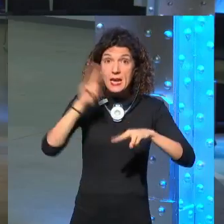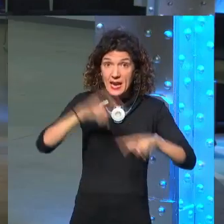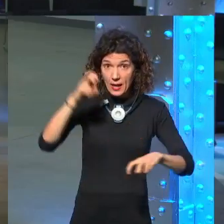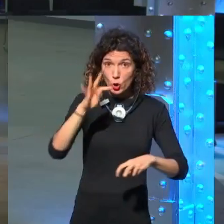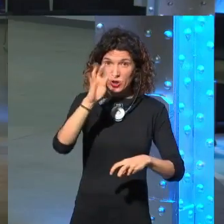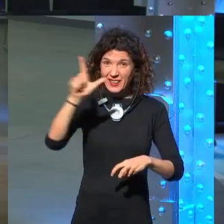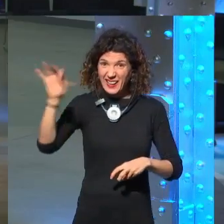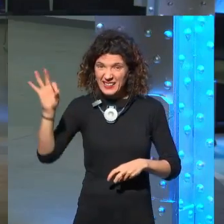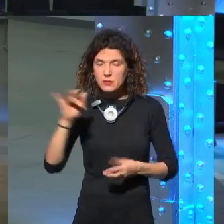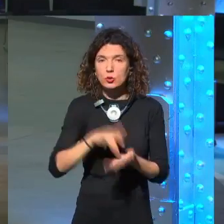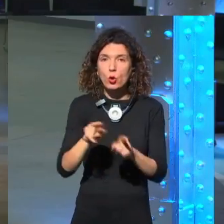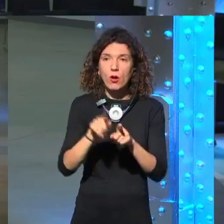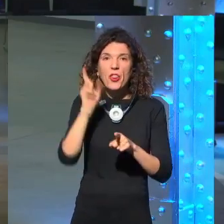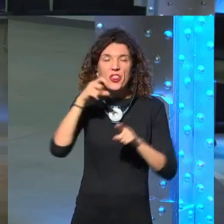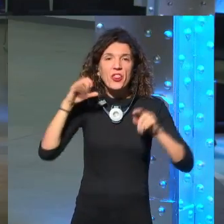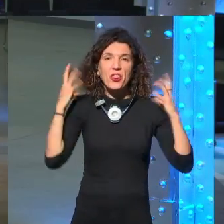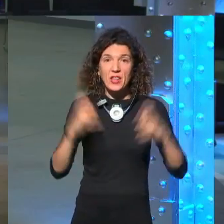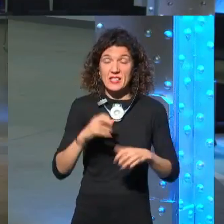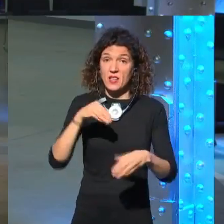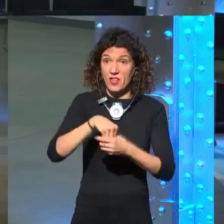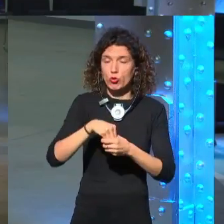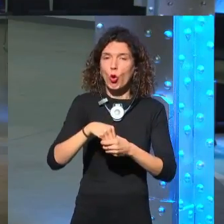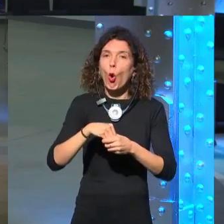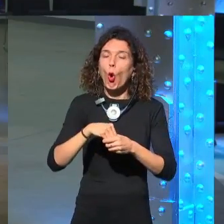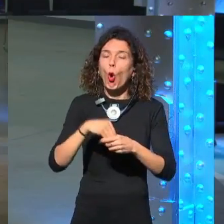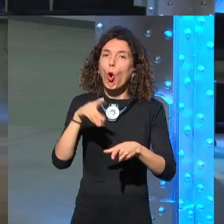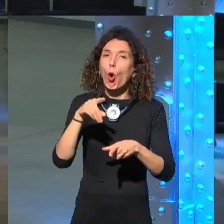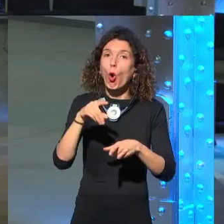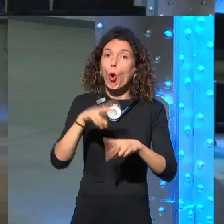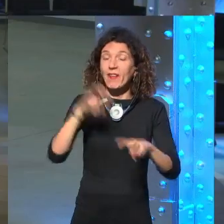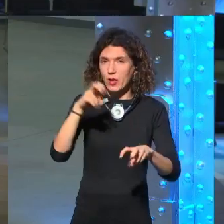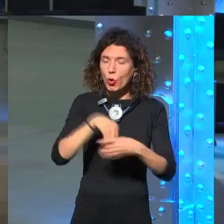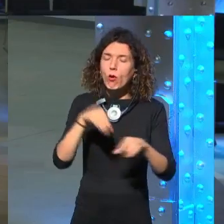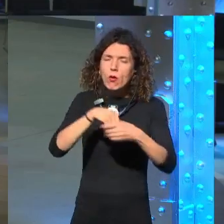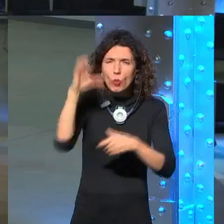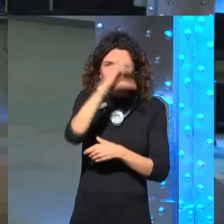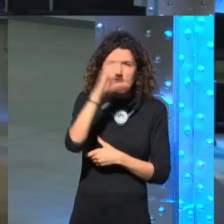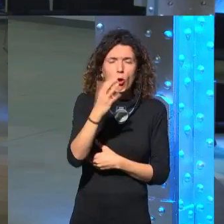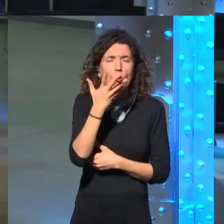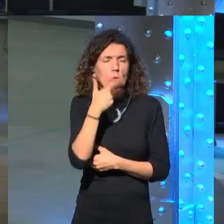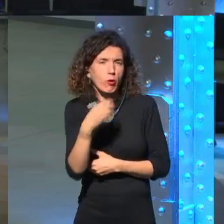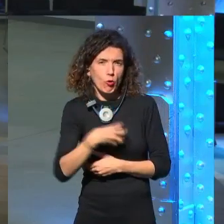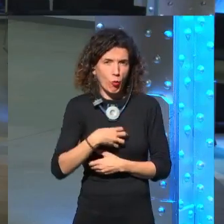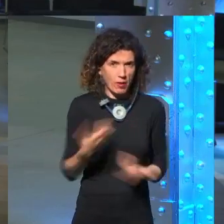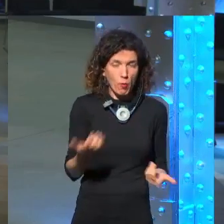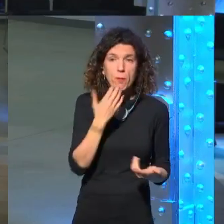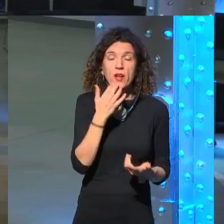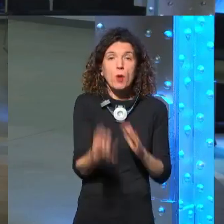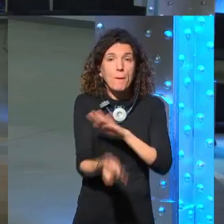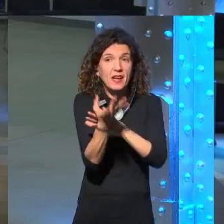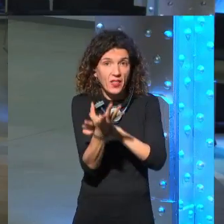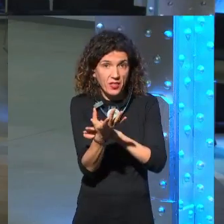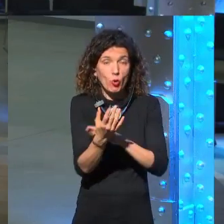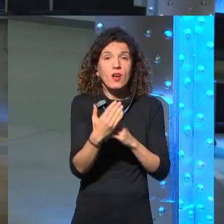events in science. They're exciting. The things that we can't predict. Someone like Albert Einstein appearing, who